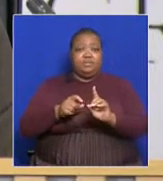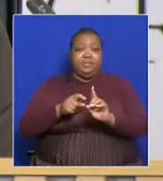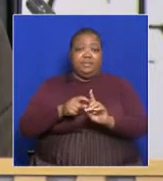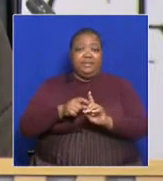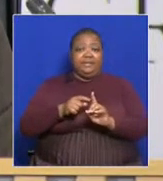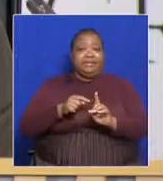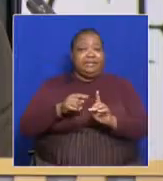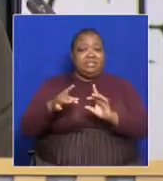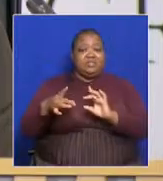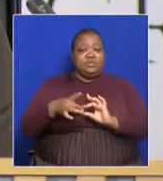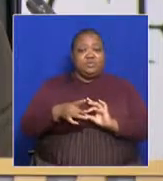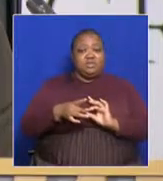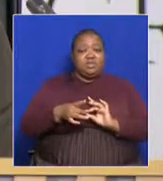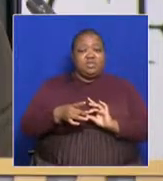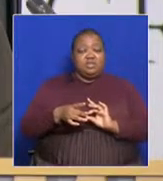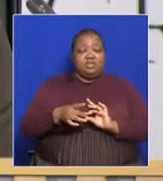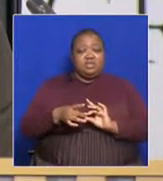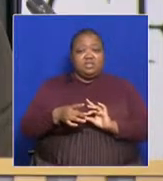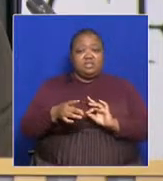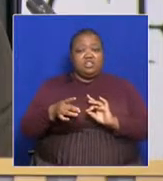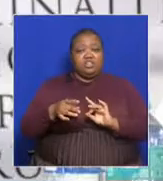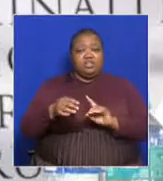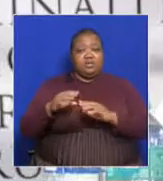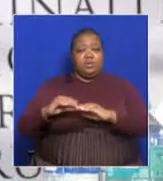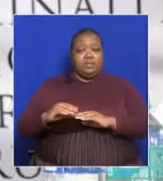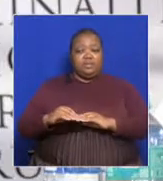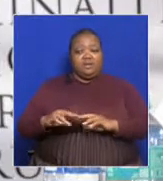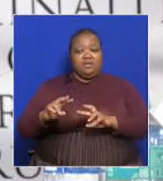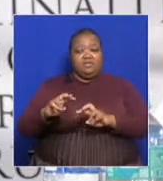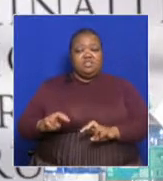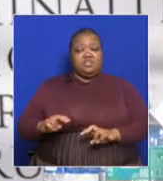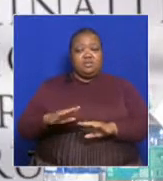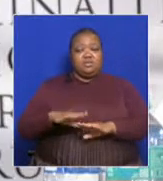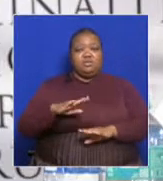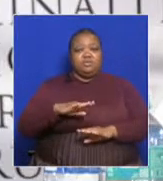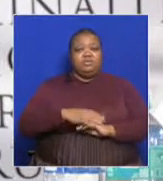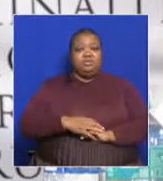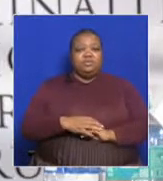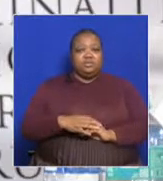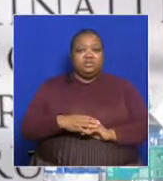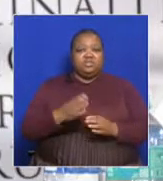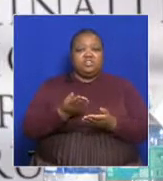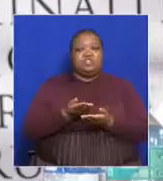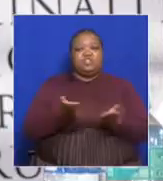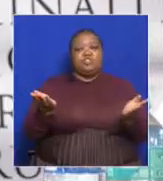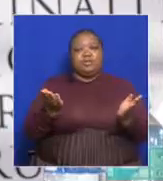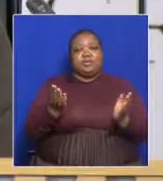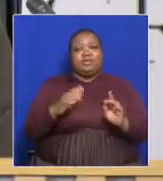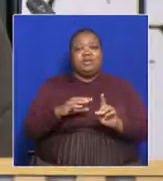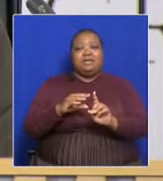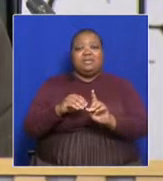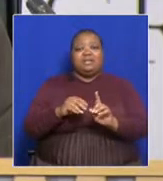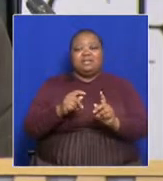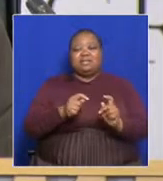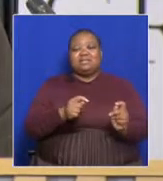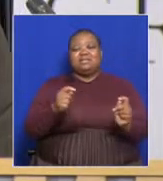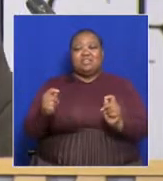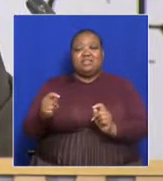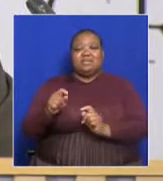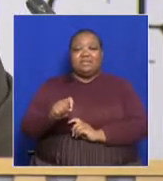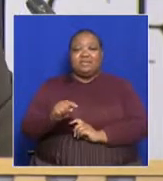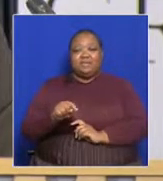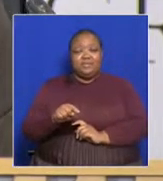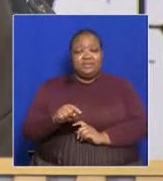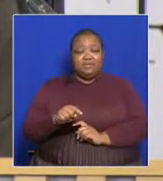with the member for further investigation. Colonel, you are not talking generalities. I'm asking about this transfer Yes. and this